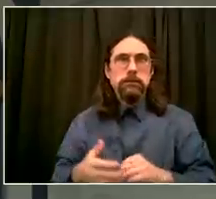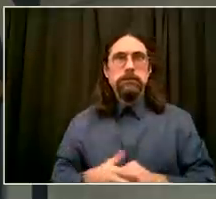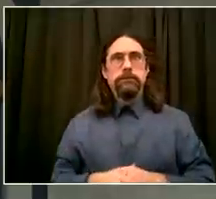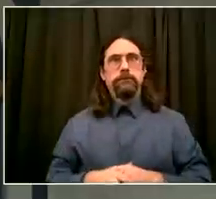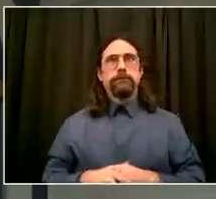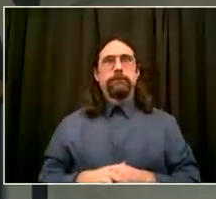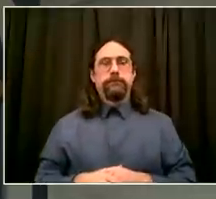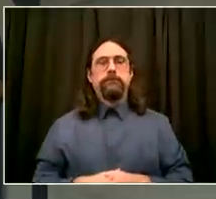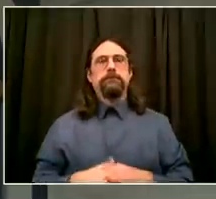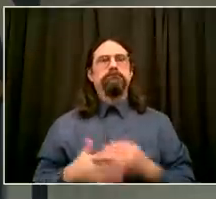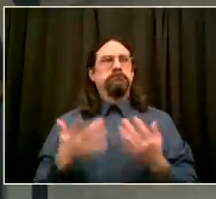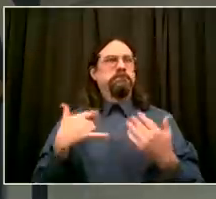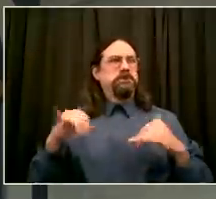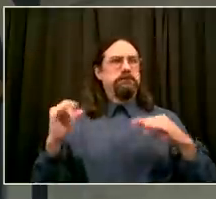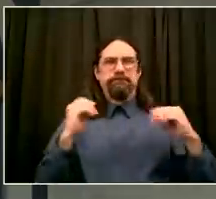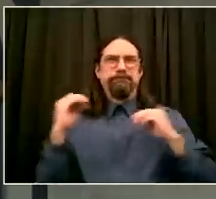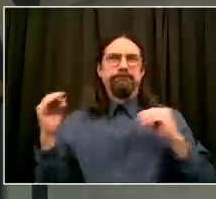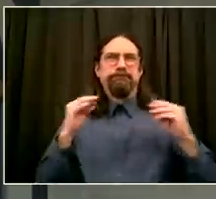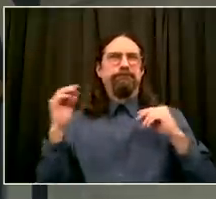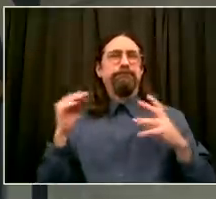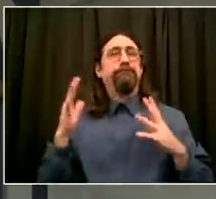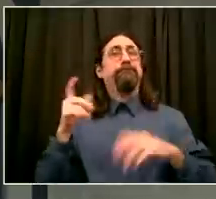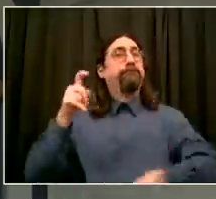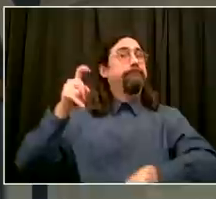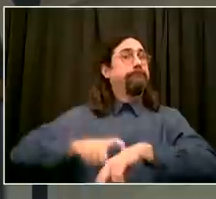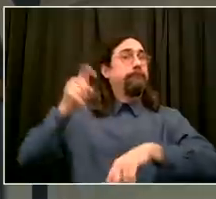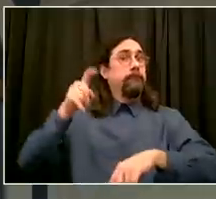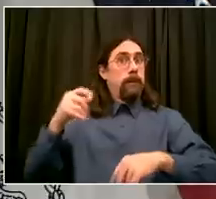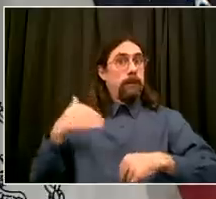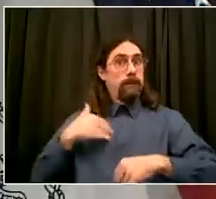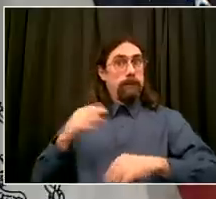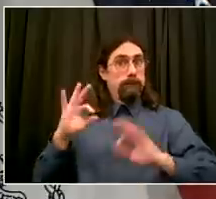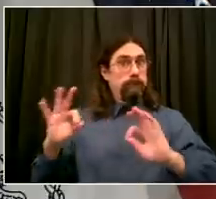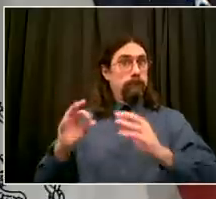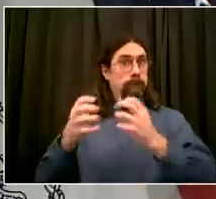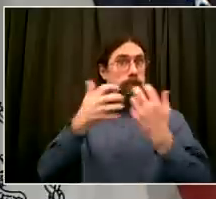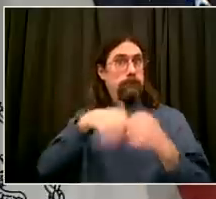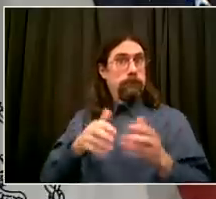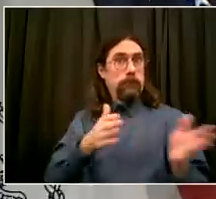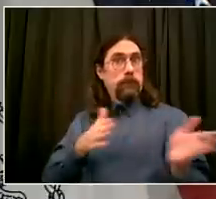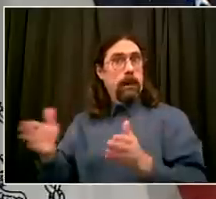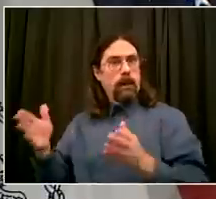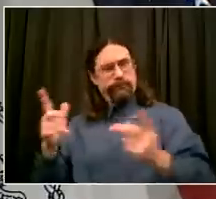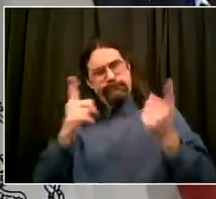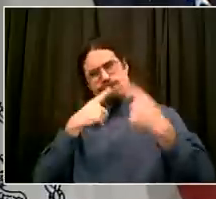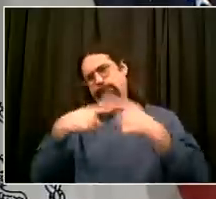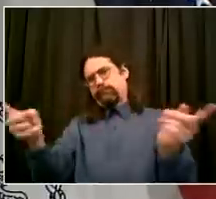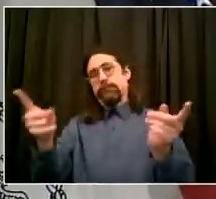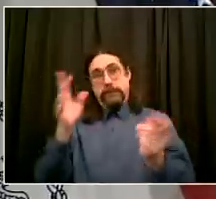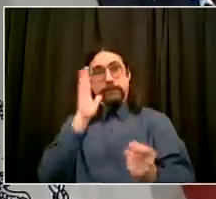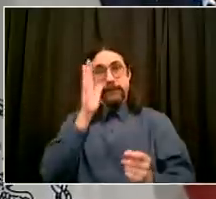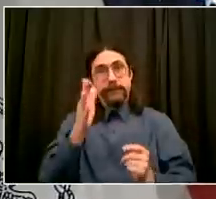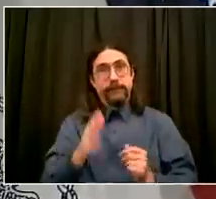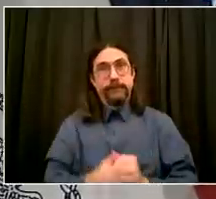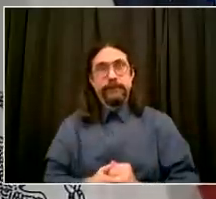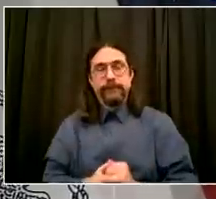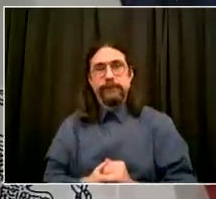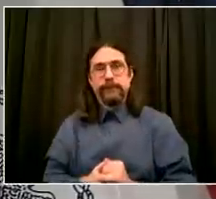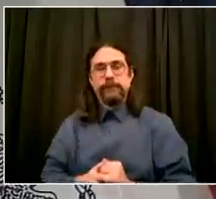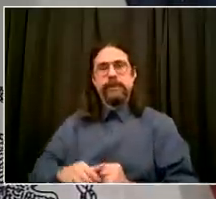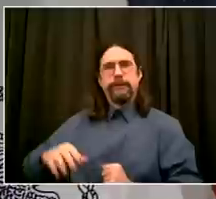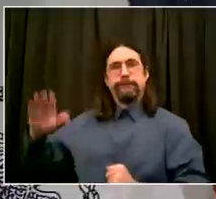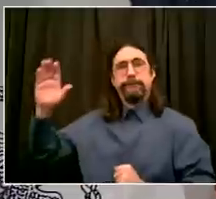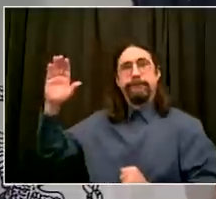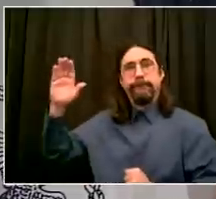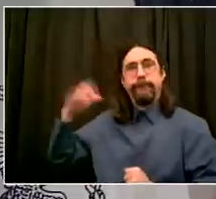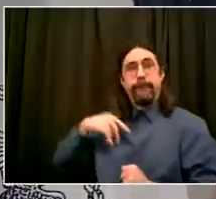second question is just, I've heard from small business owners and restaurant bar owners who obviously it's been, I guess, more than a month now